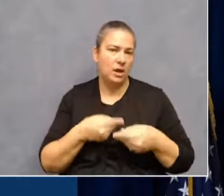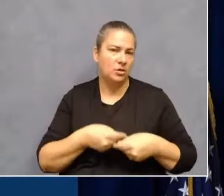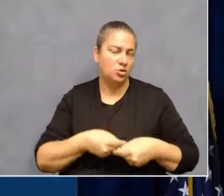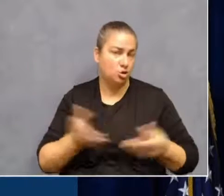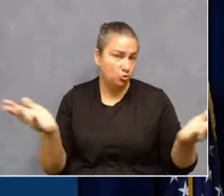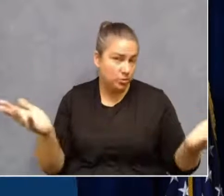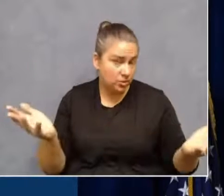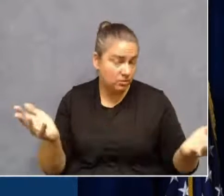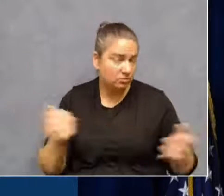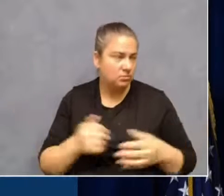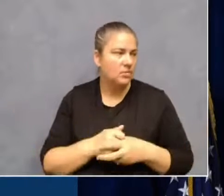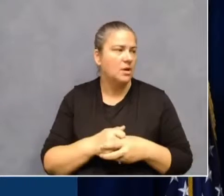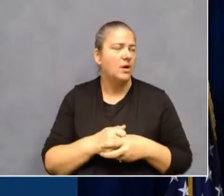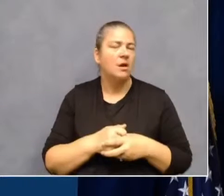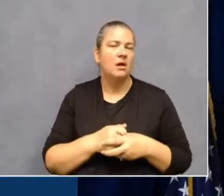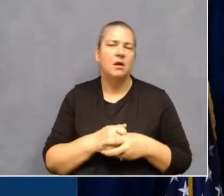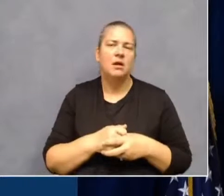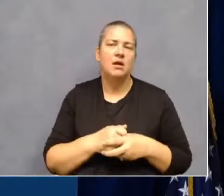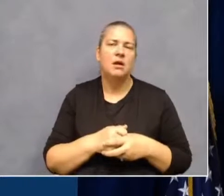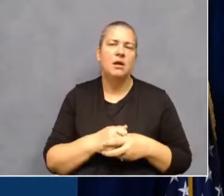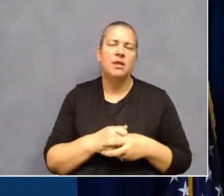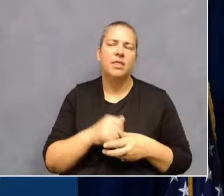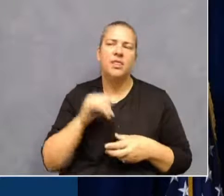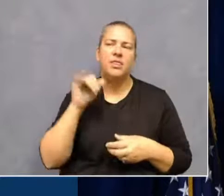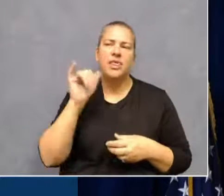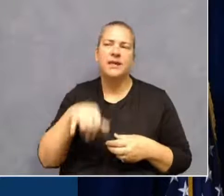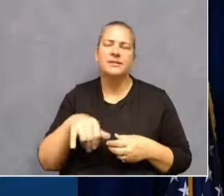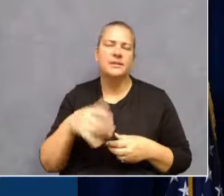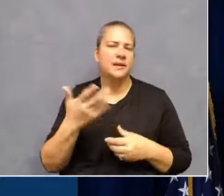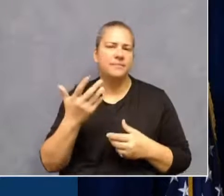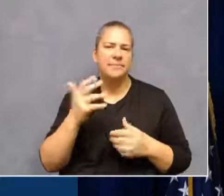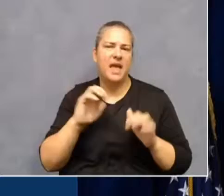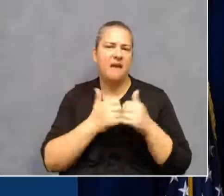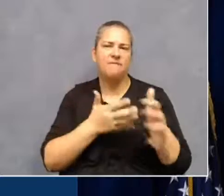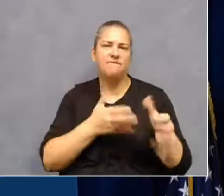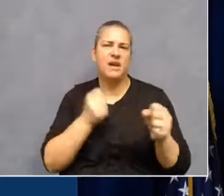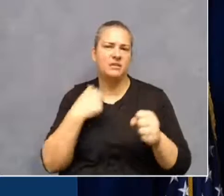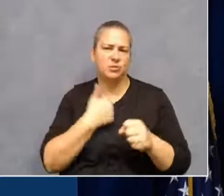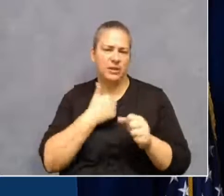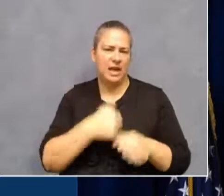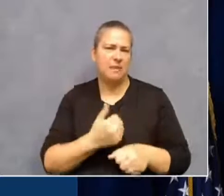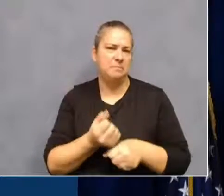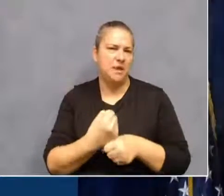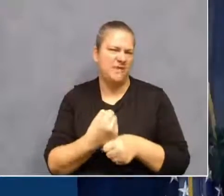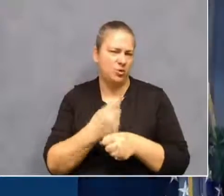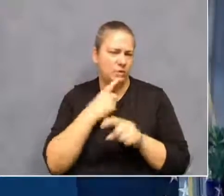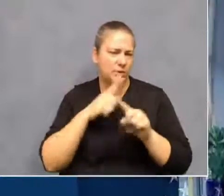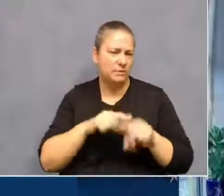be determined by how fast they can manufacture it. Steve?